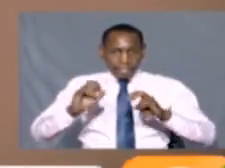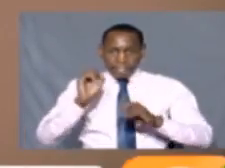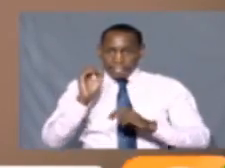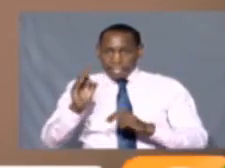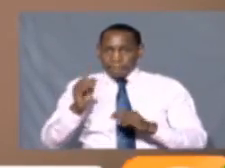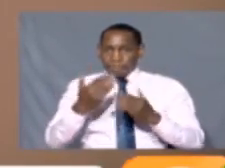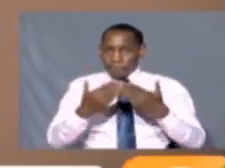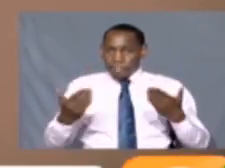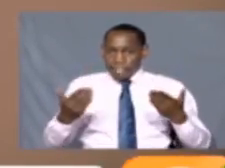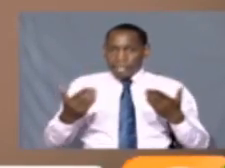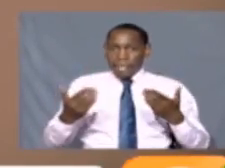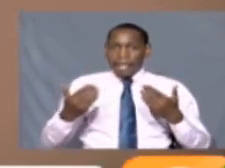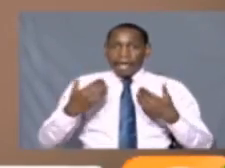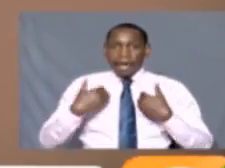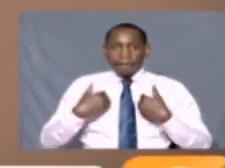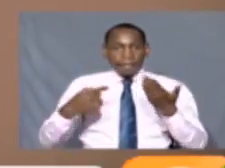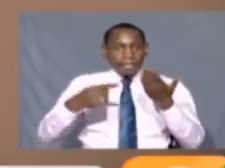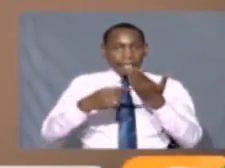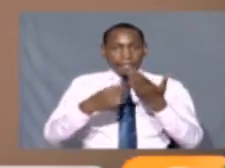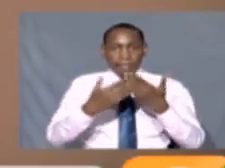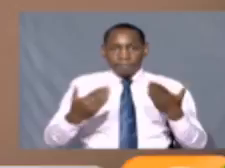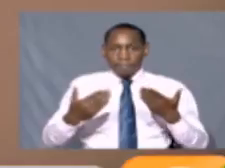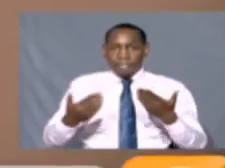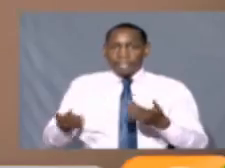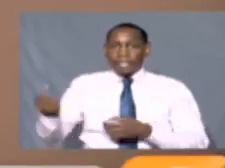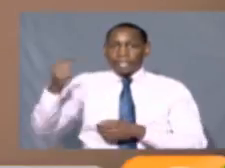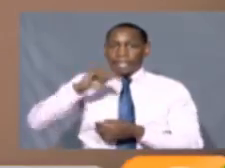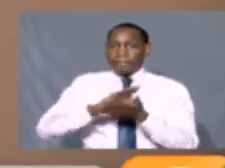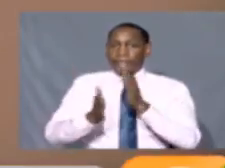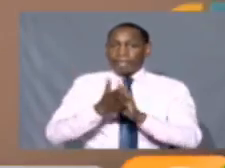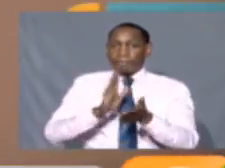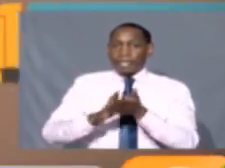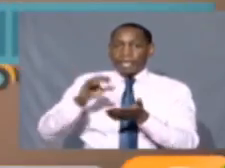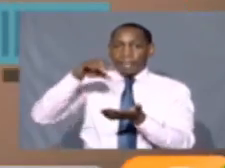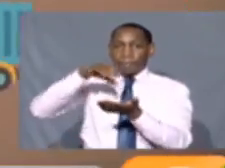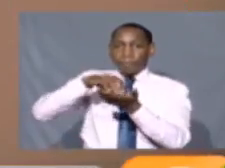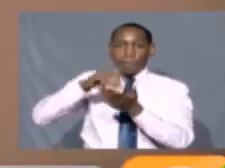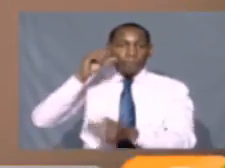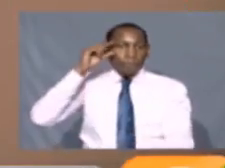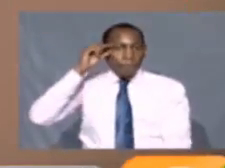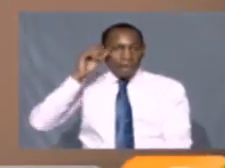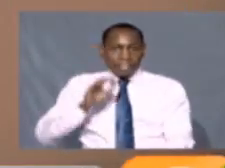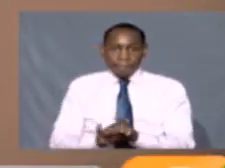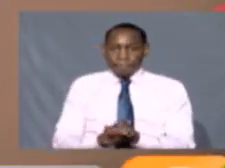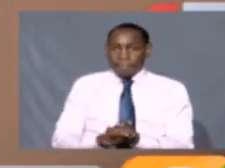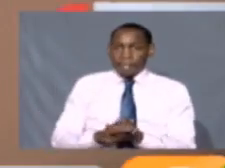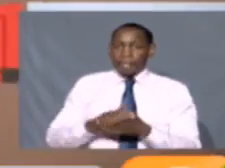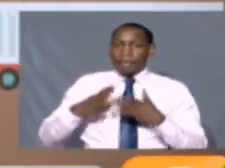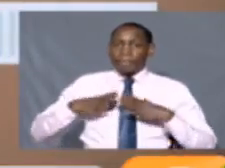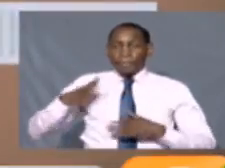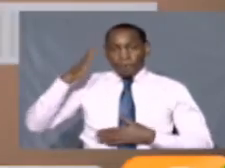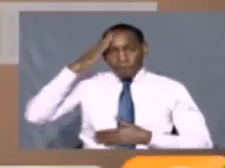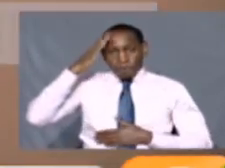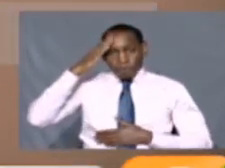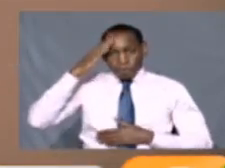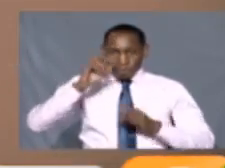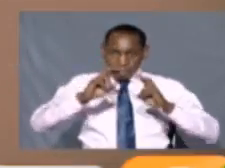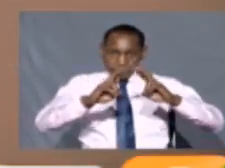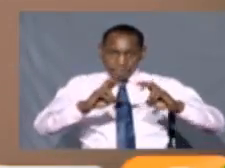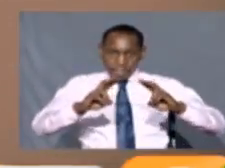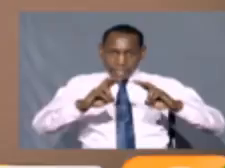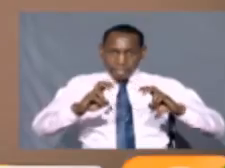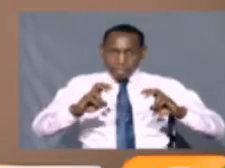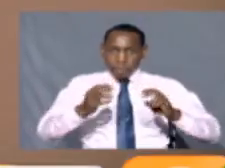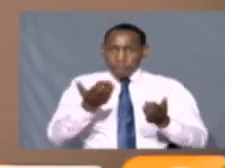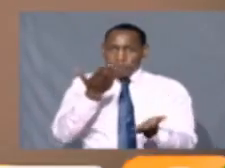the container carrying the supposed electronics left empty at the port of Mombasa. According to those familiar with the preliminary probe, the weight